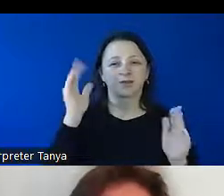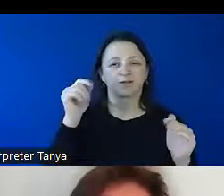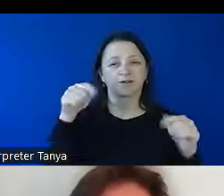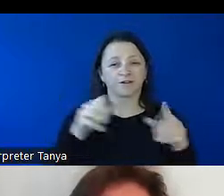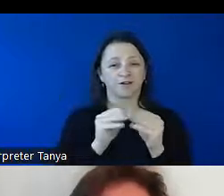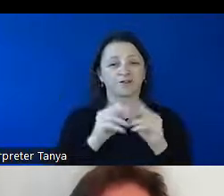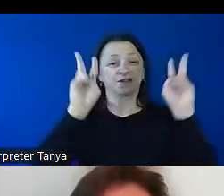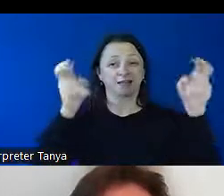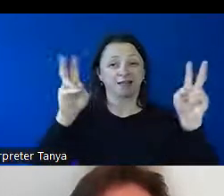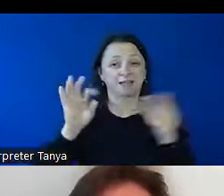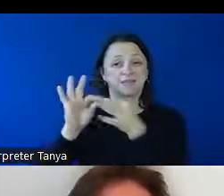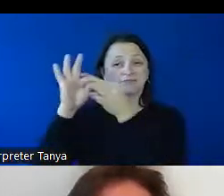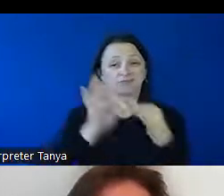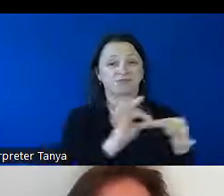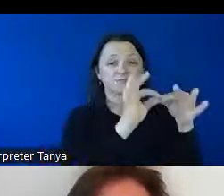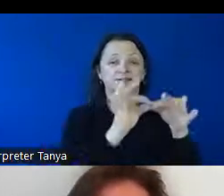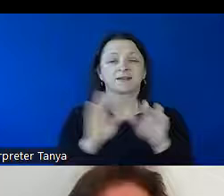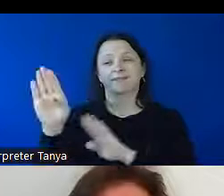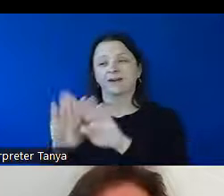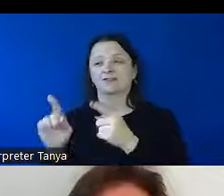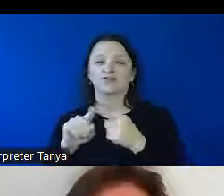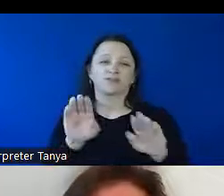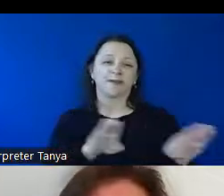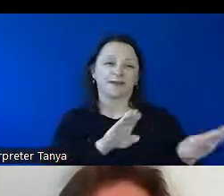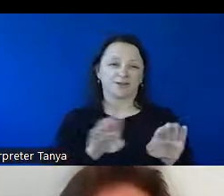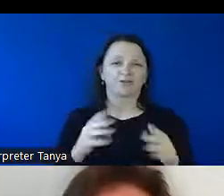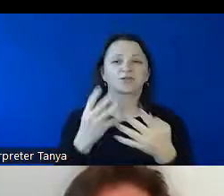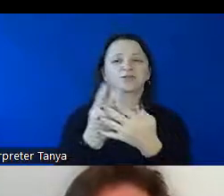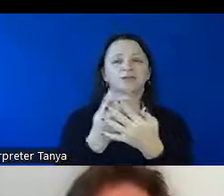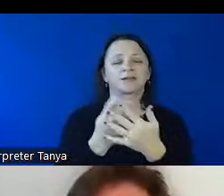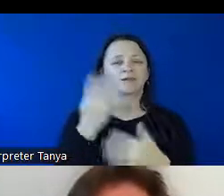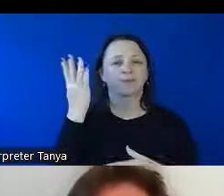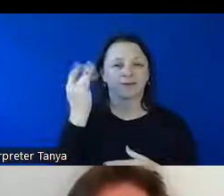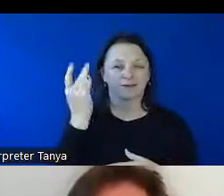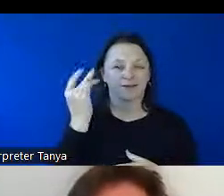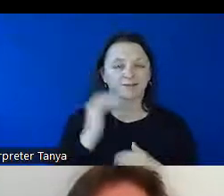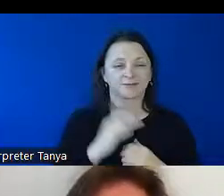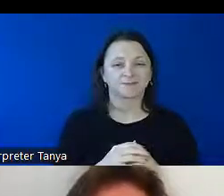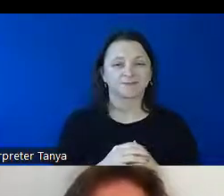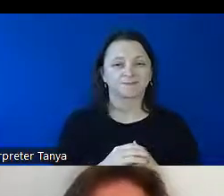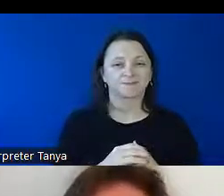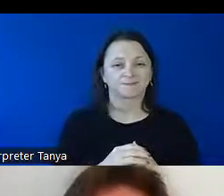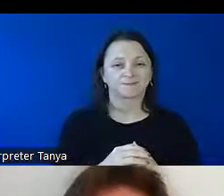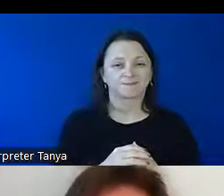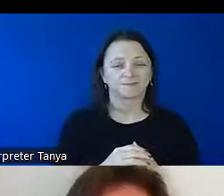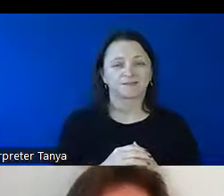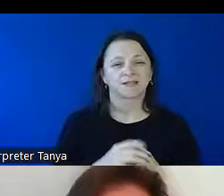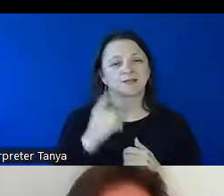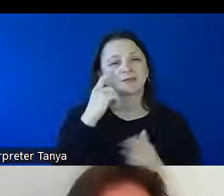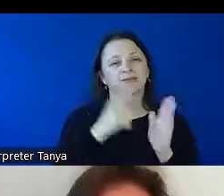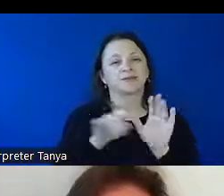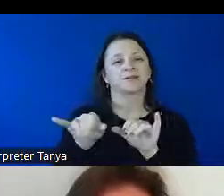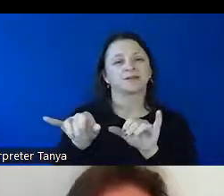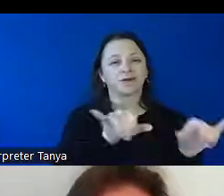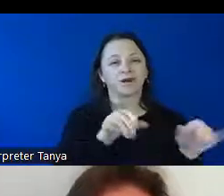from biology to behavior. So why do we screen? We screen because conditions that are common can